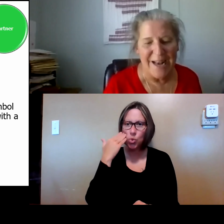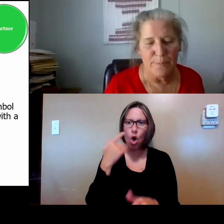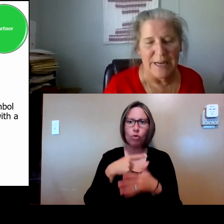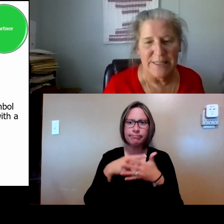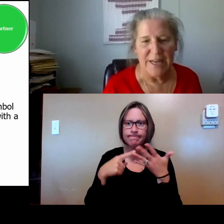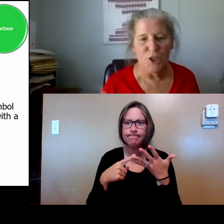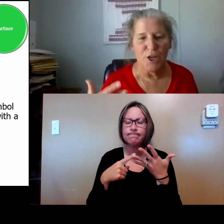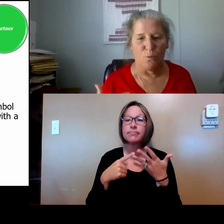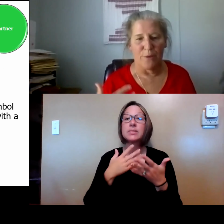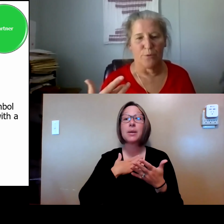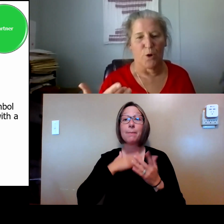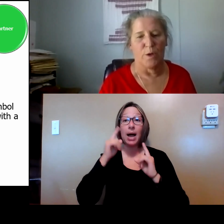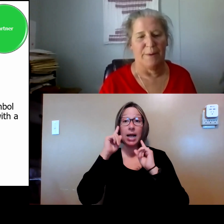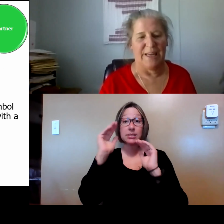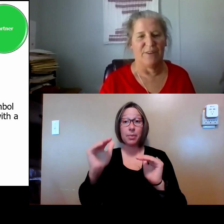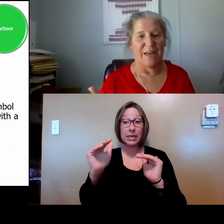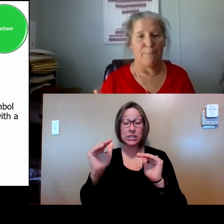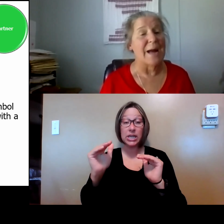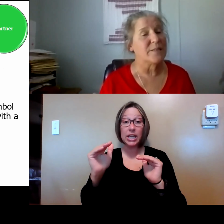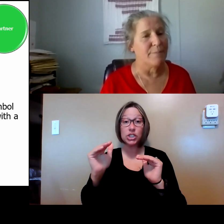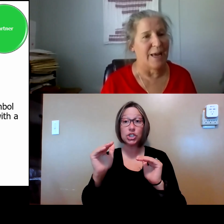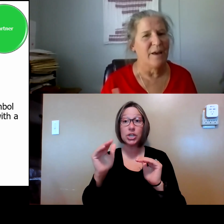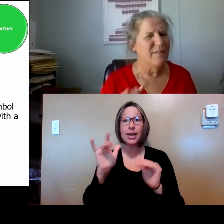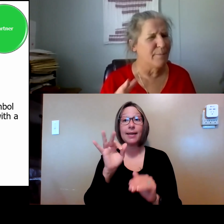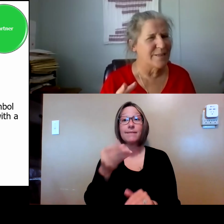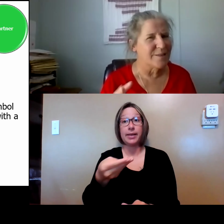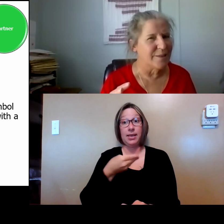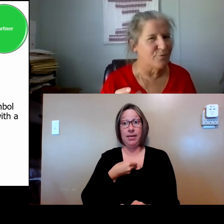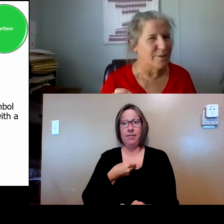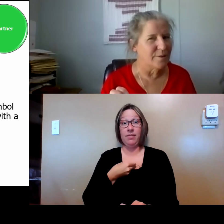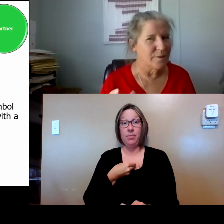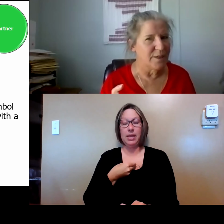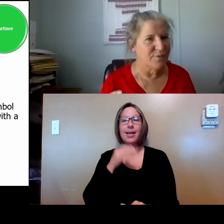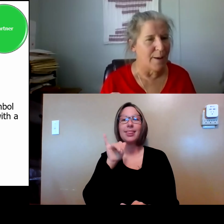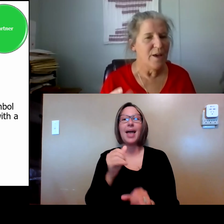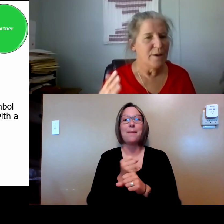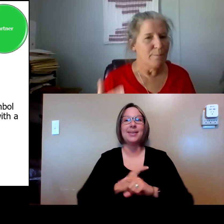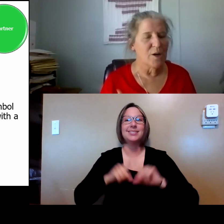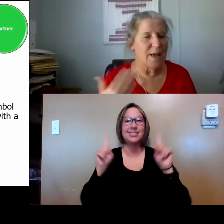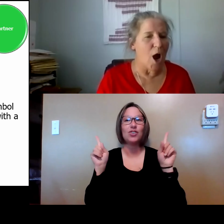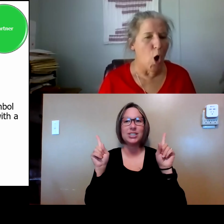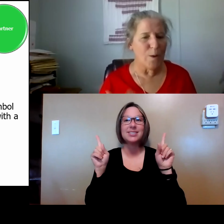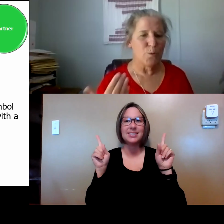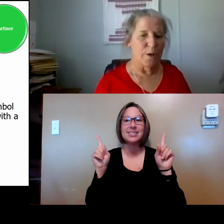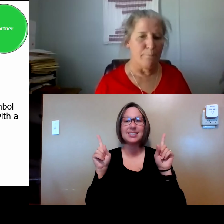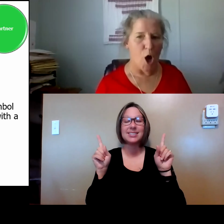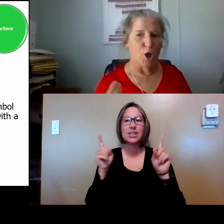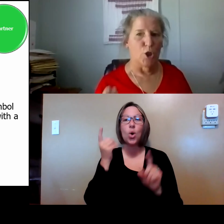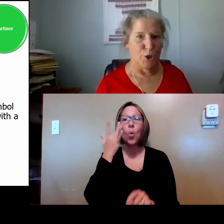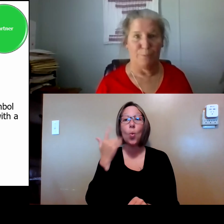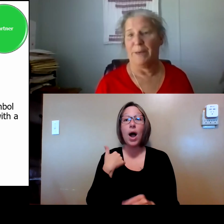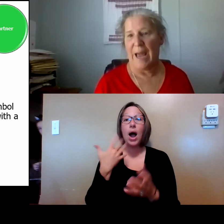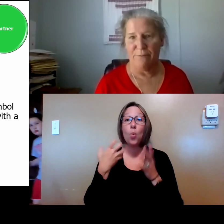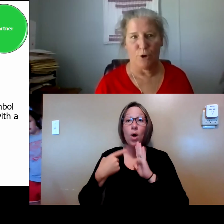my expectation of whether they're going to be giving it back to me that makes the difference. Because I always want to